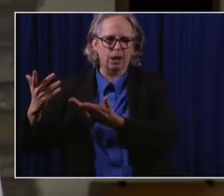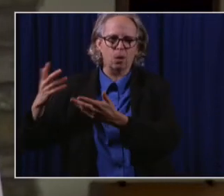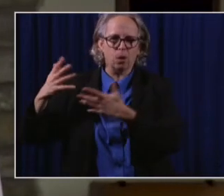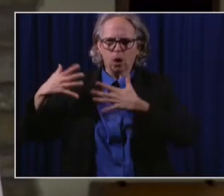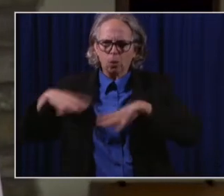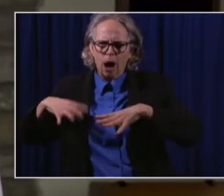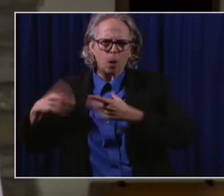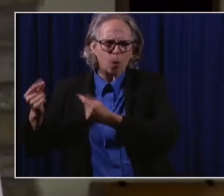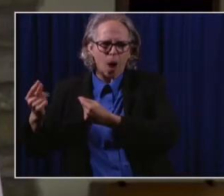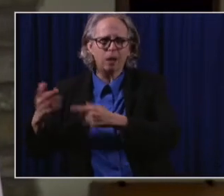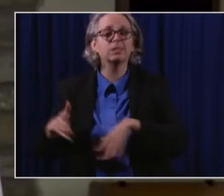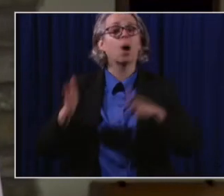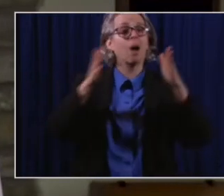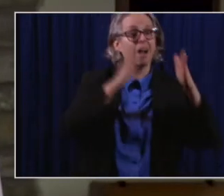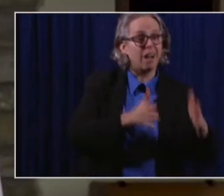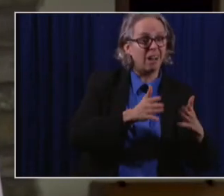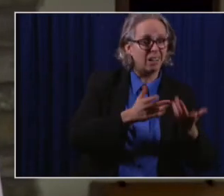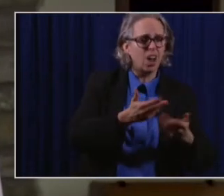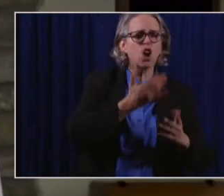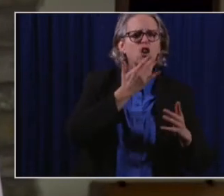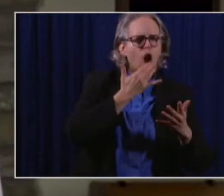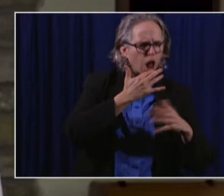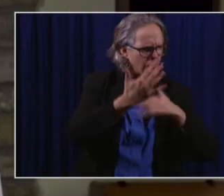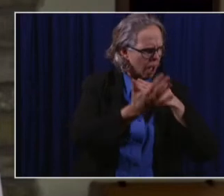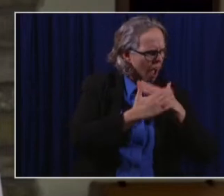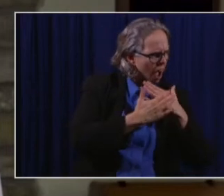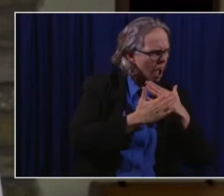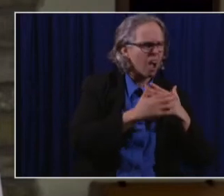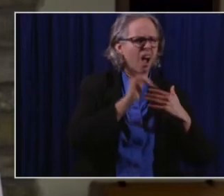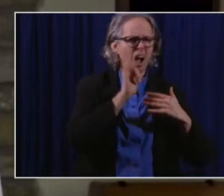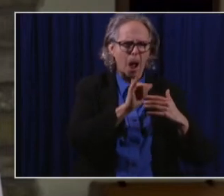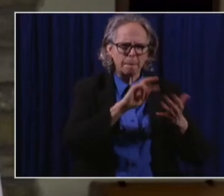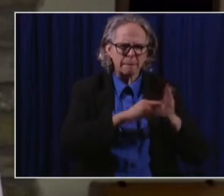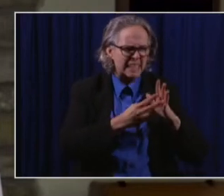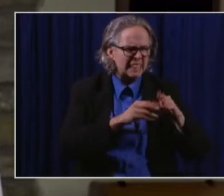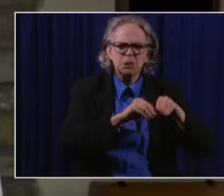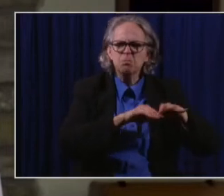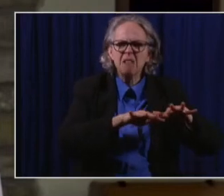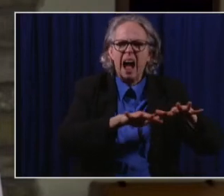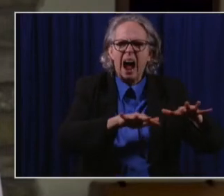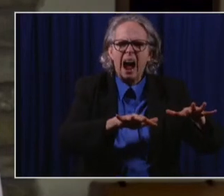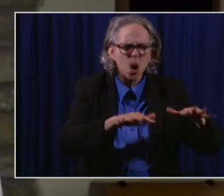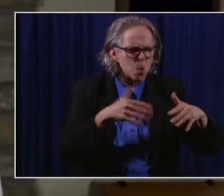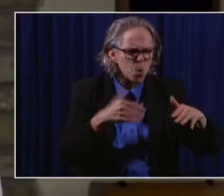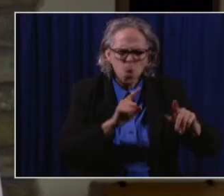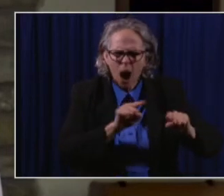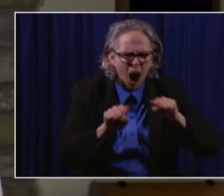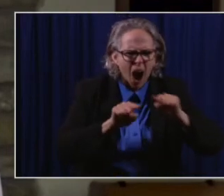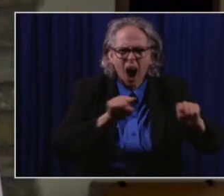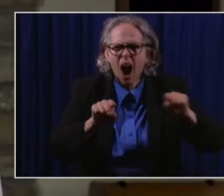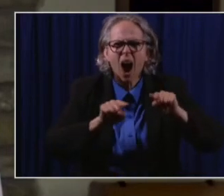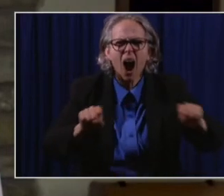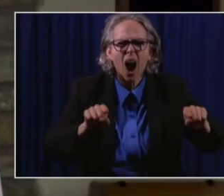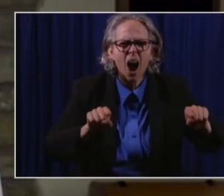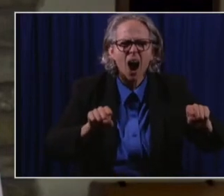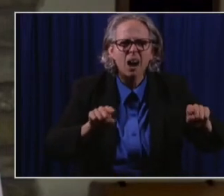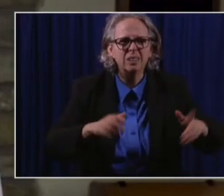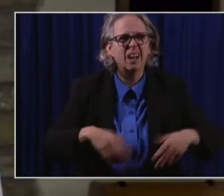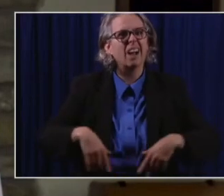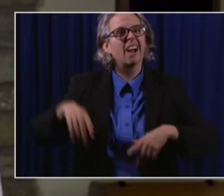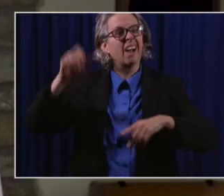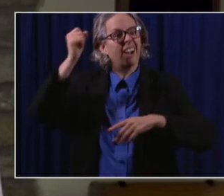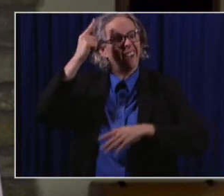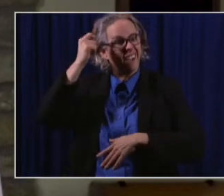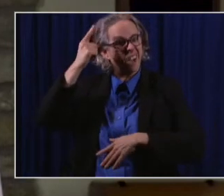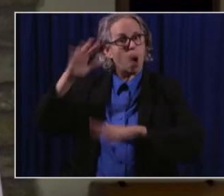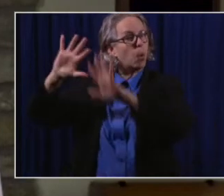county. Again, likening it to weather, the temperature tells you a lot about the weather in a day, but it doesn't tell you